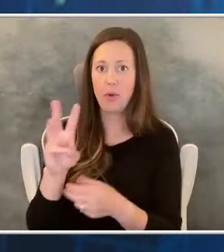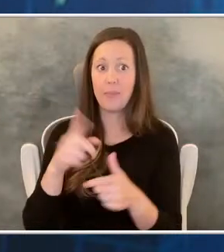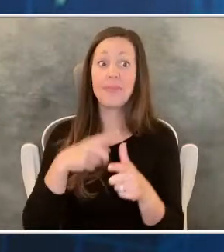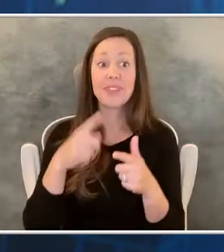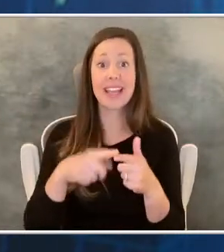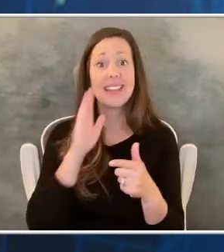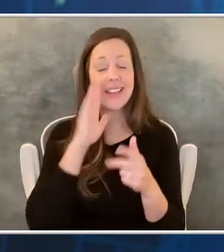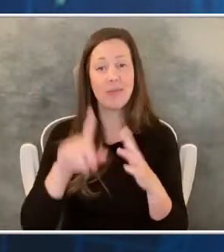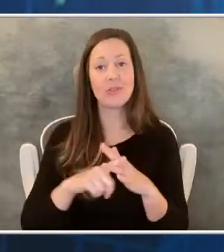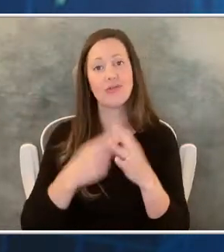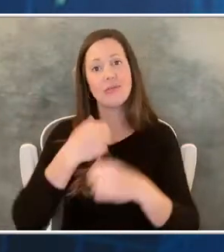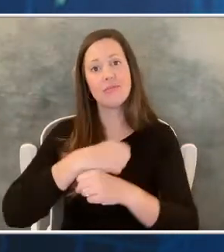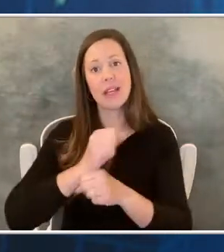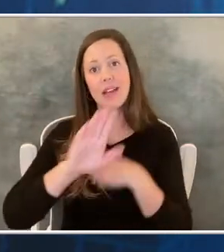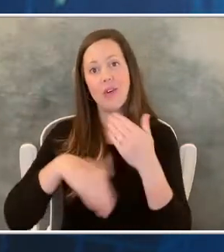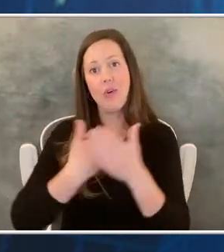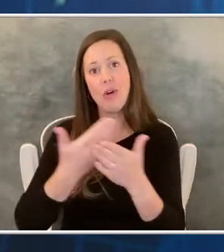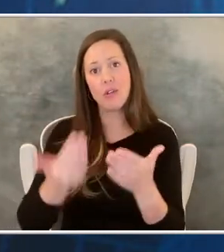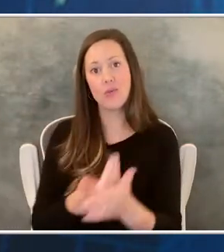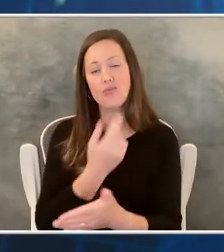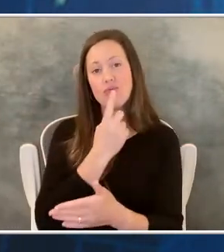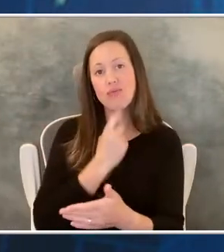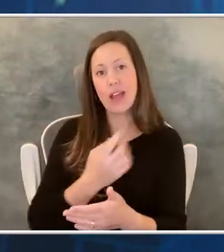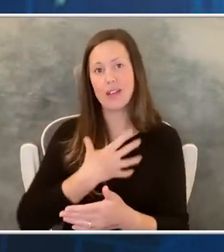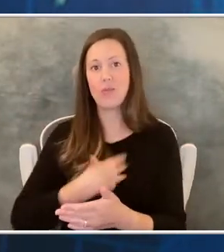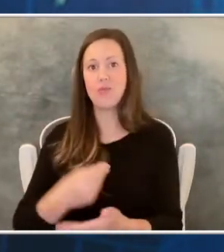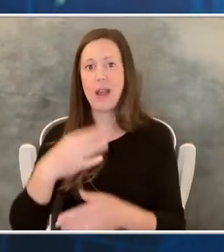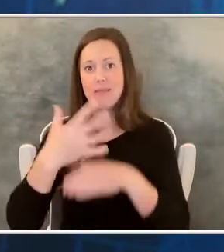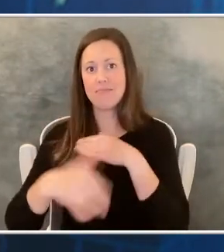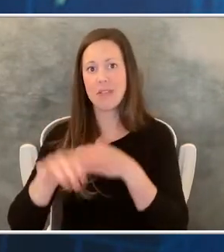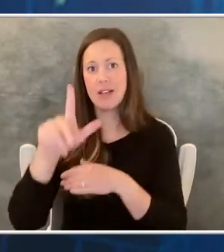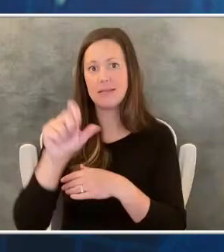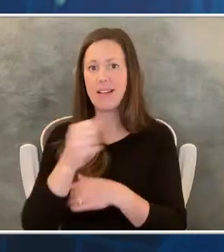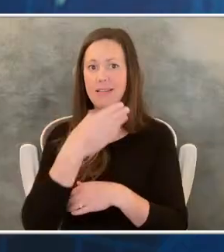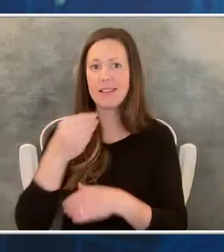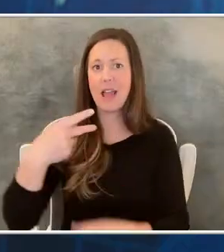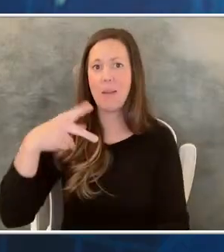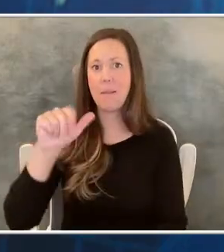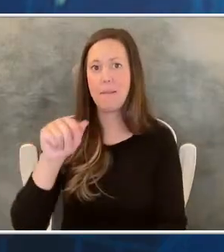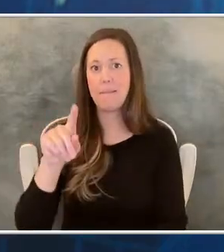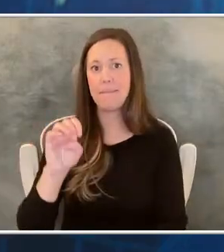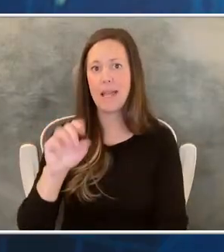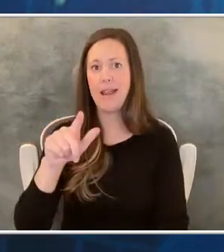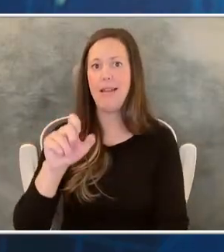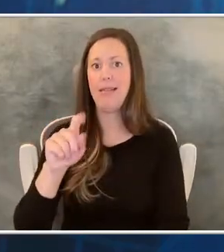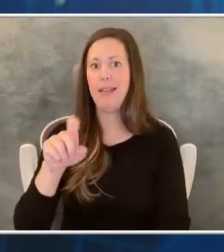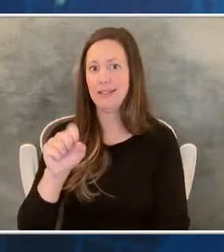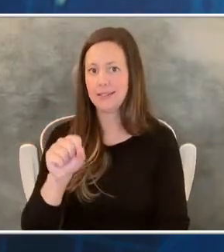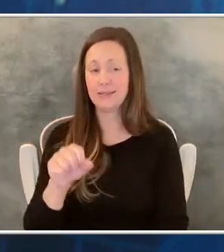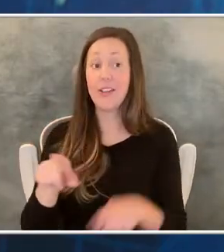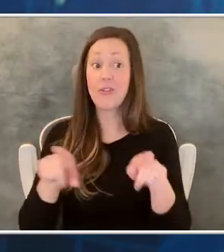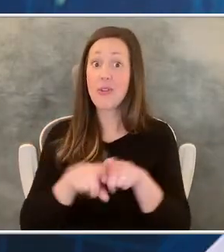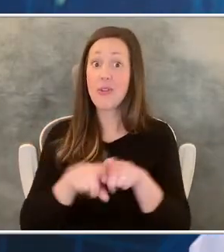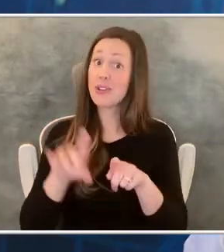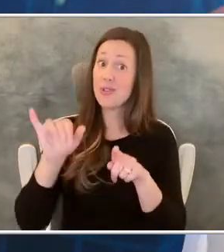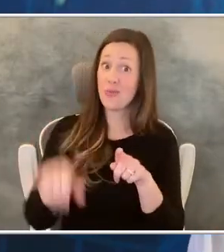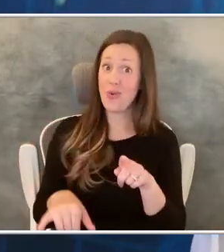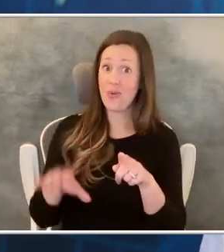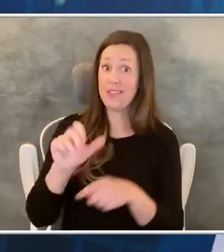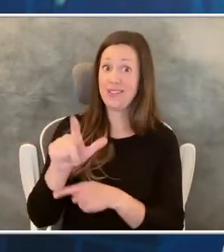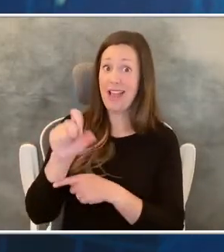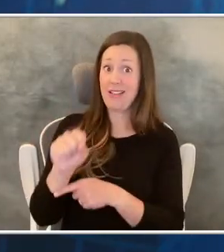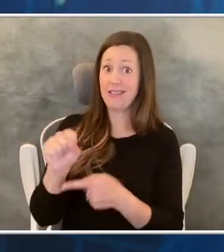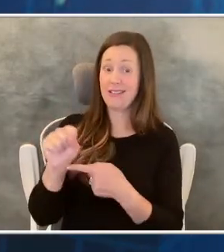cells and white blood cells and platelets. And since these cells also make our immune system, they give rise to this new